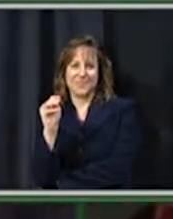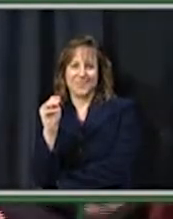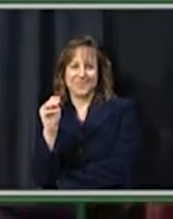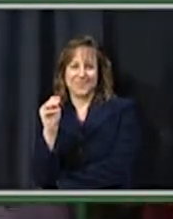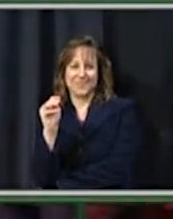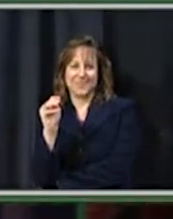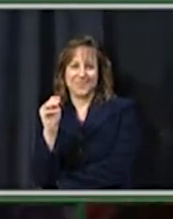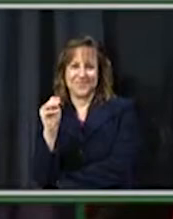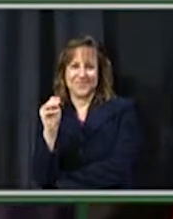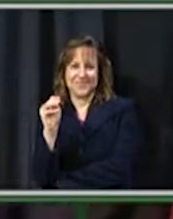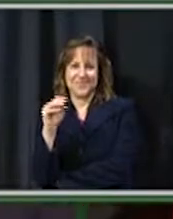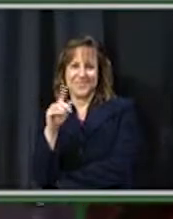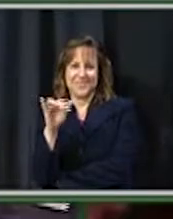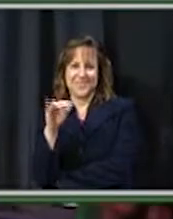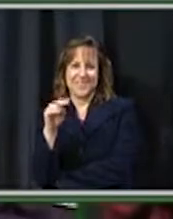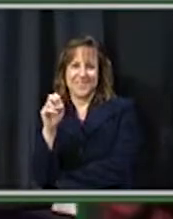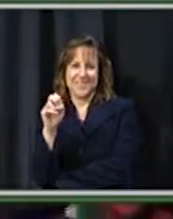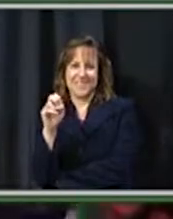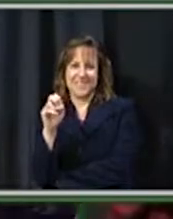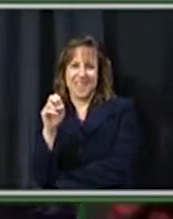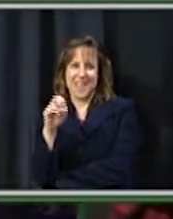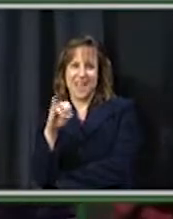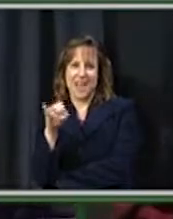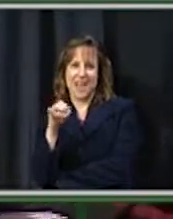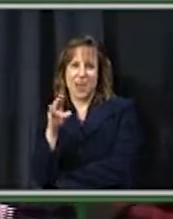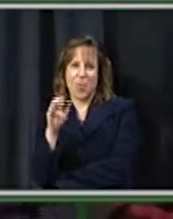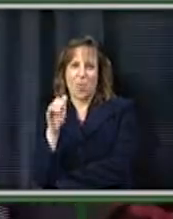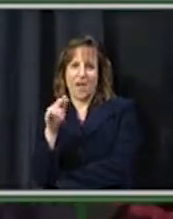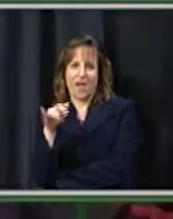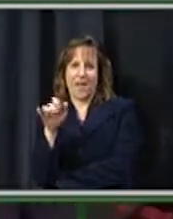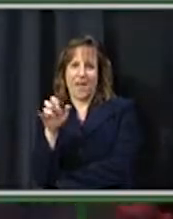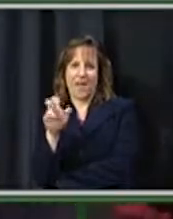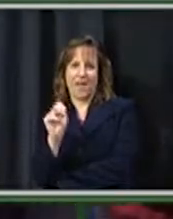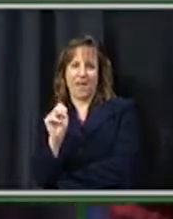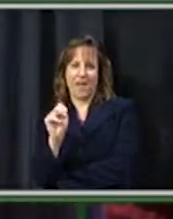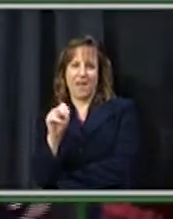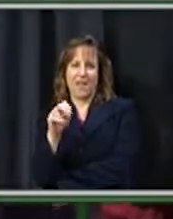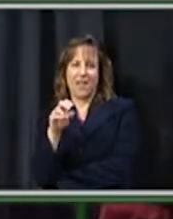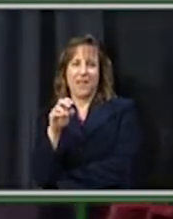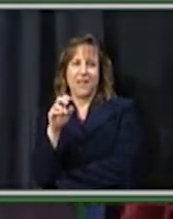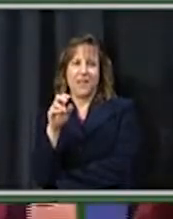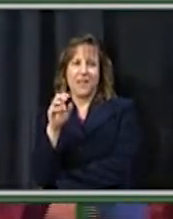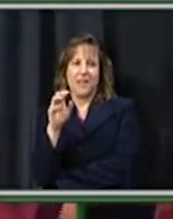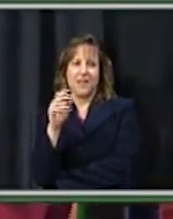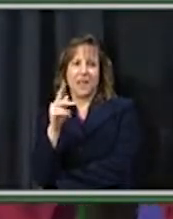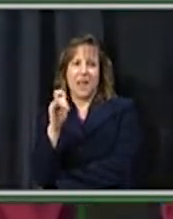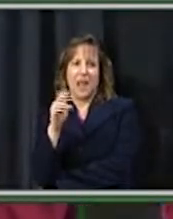Zaid Adrian M. Hakeem. Ricky Kevin Vaughn.